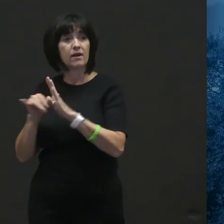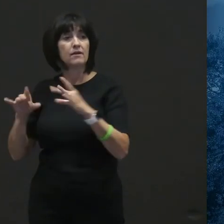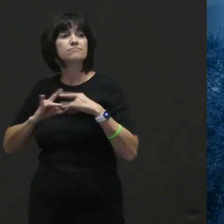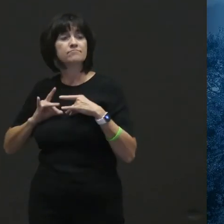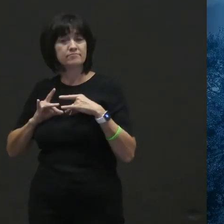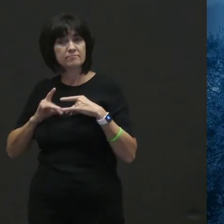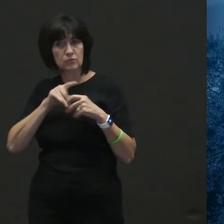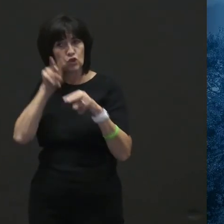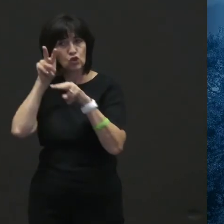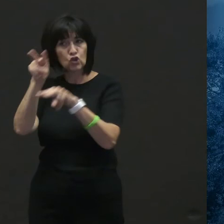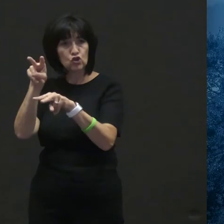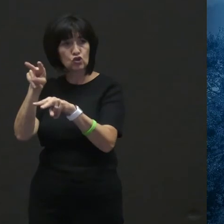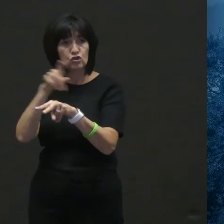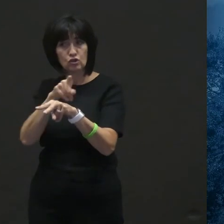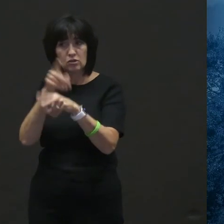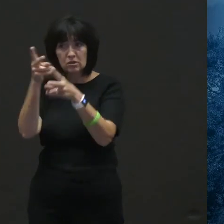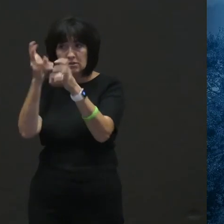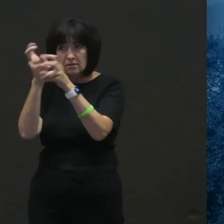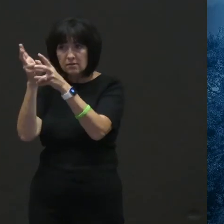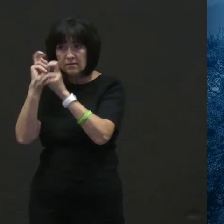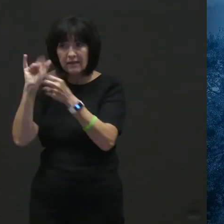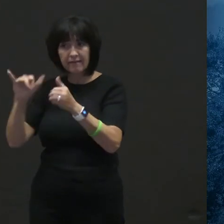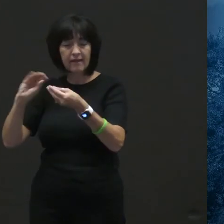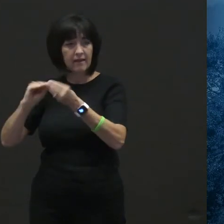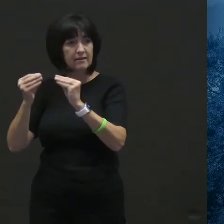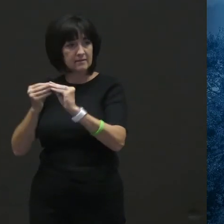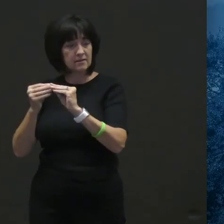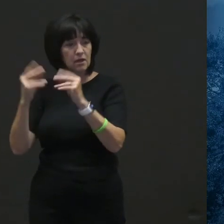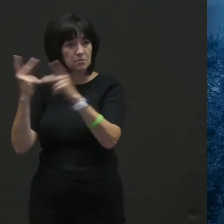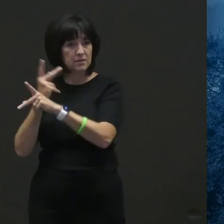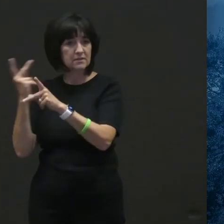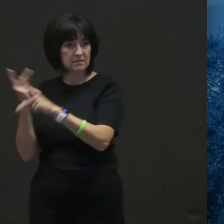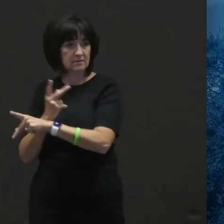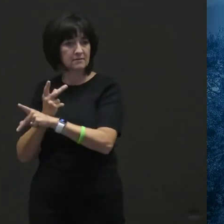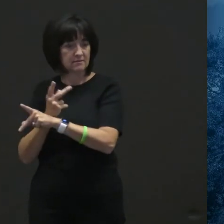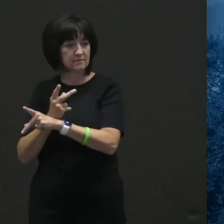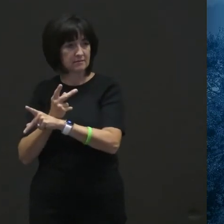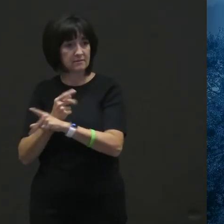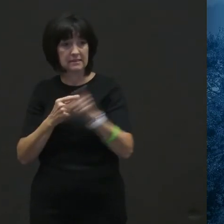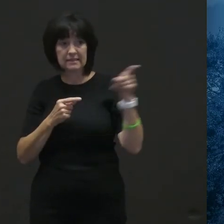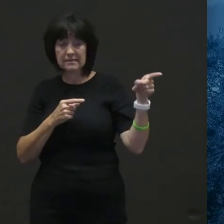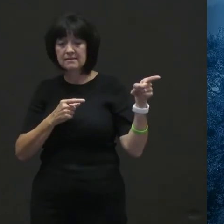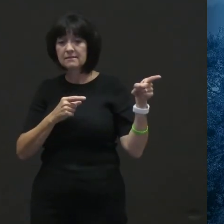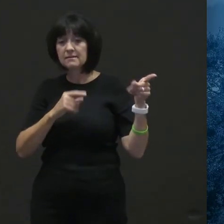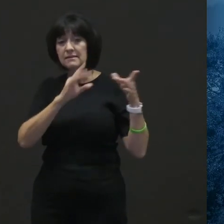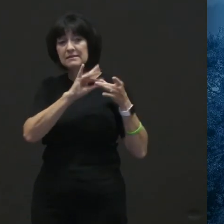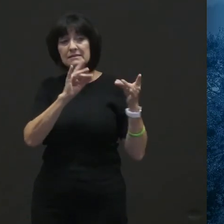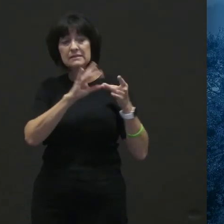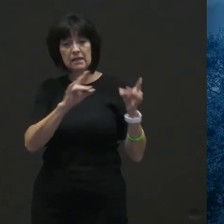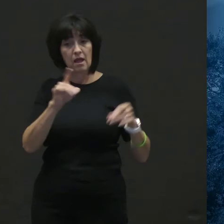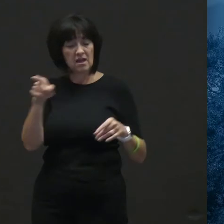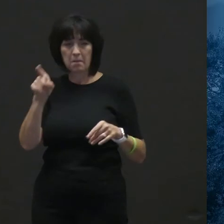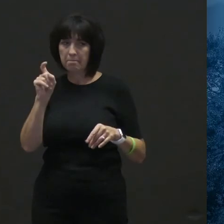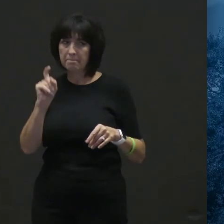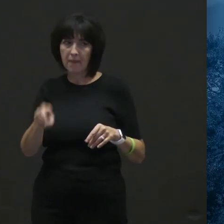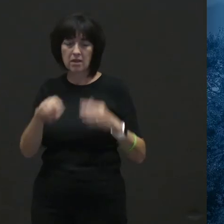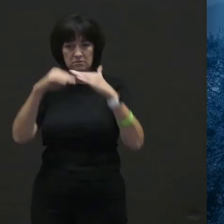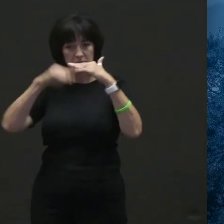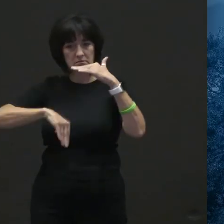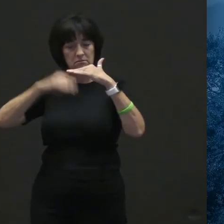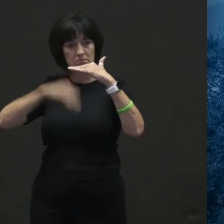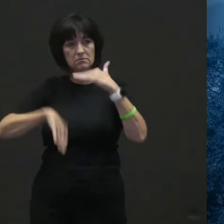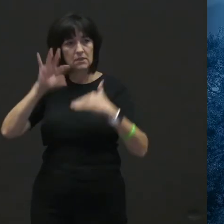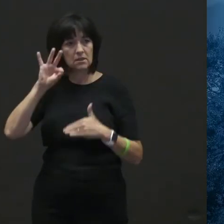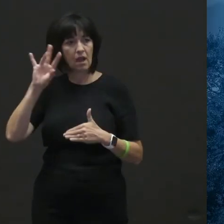7-day moving average. The cutoff for their measure is 97. Why are they saying that we're above that? Because